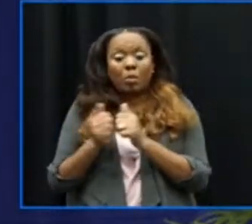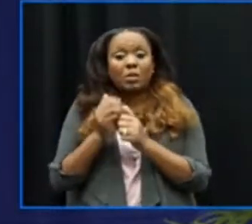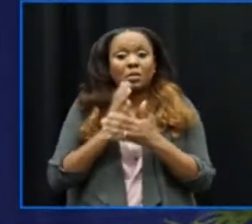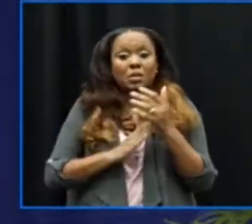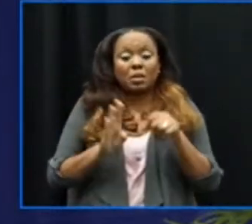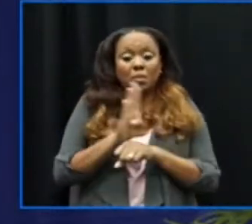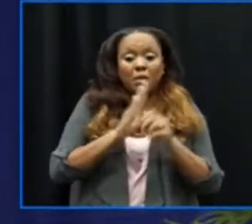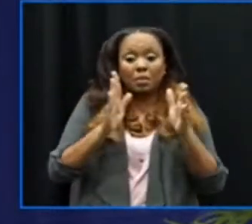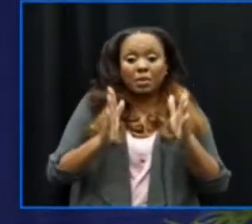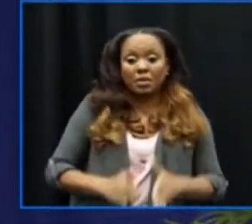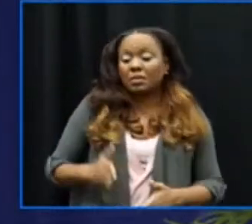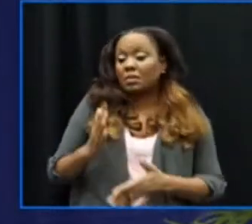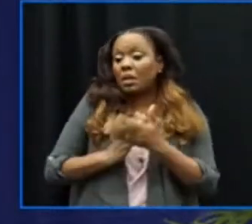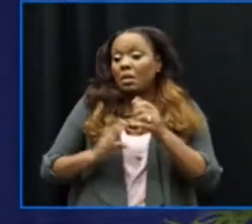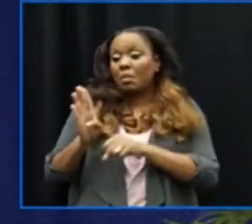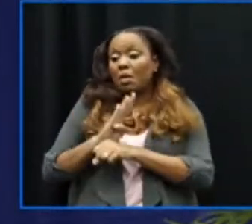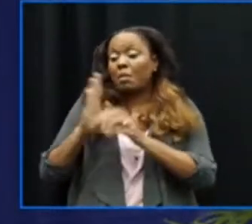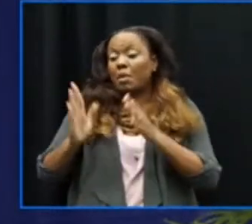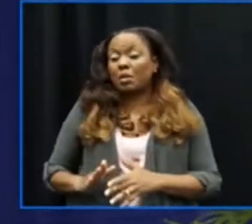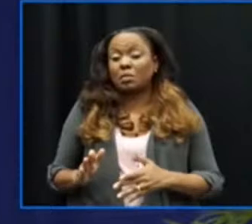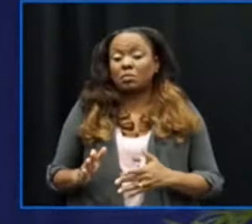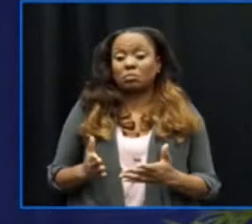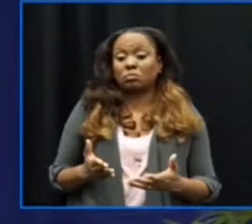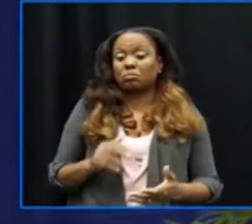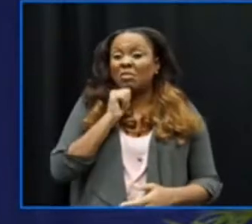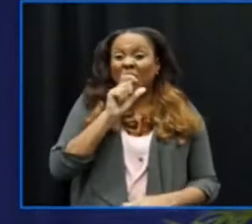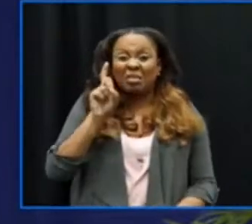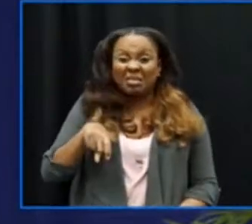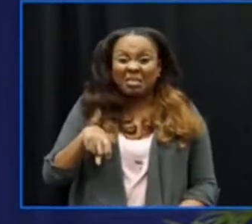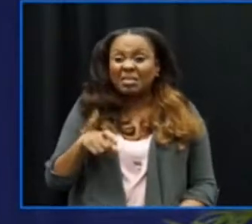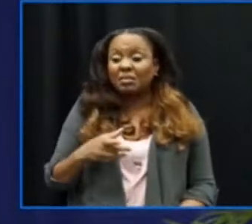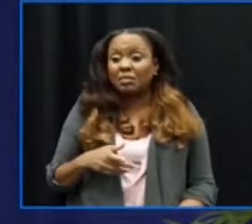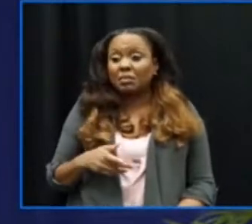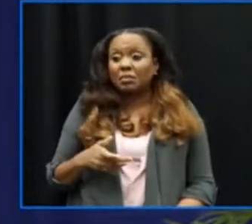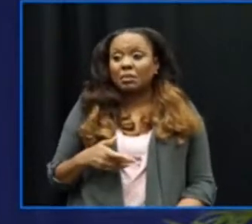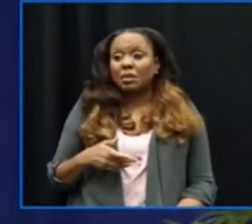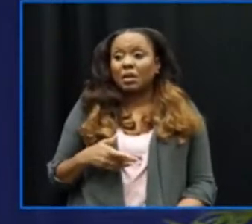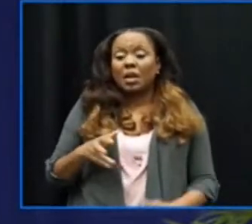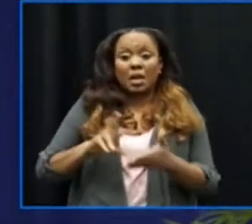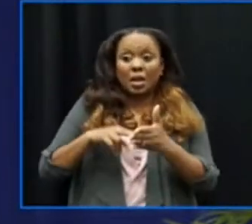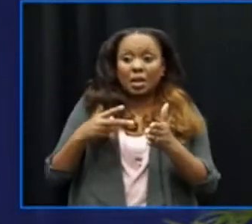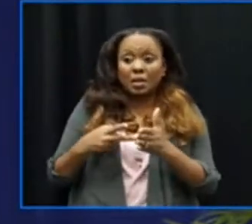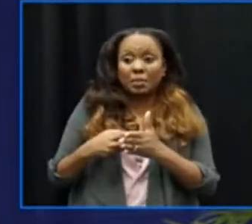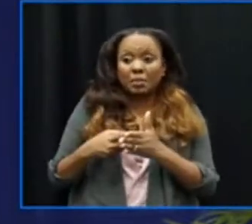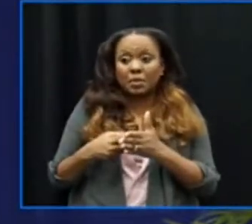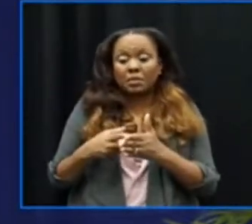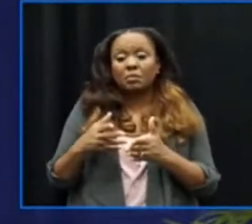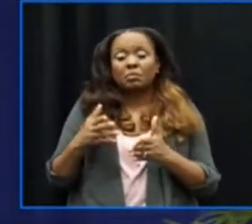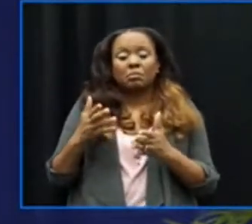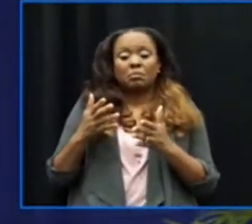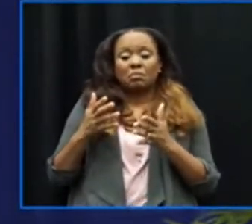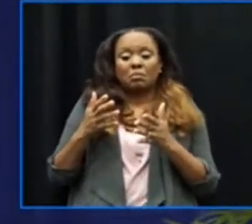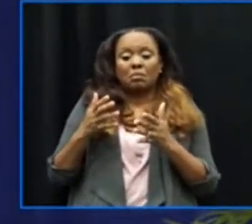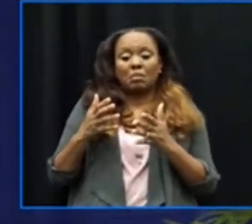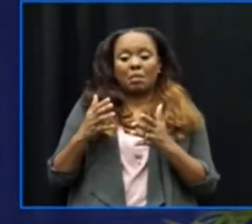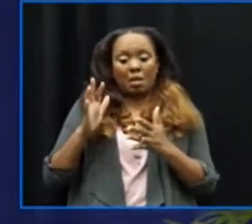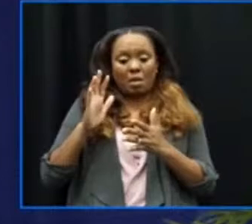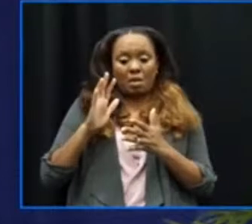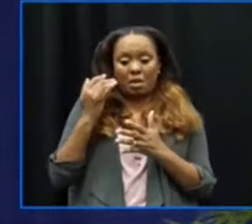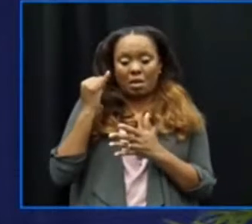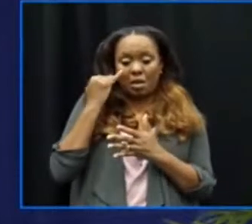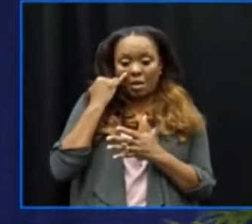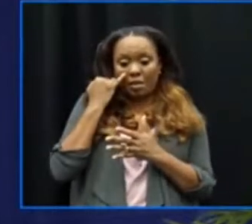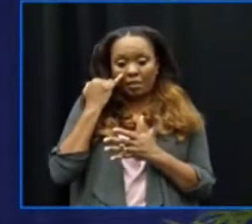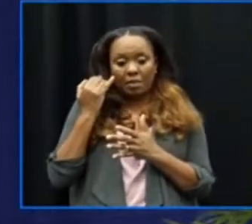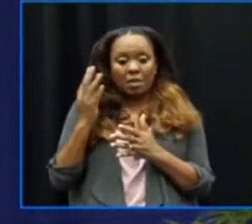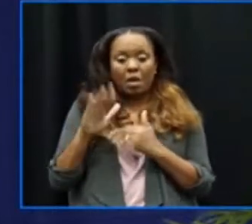need the National Insurance Scheme. And it means that that universal one-size-fits NIS approach may have to go. We have to